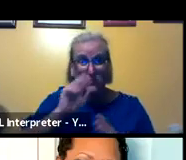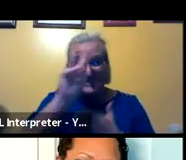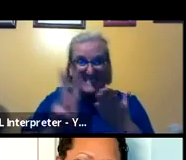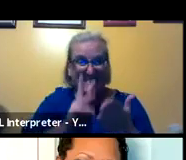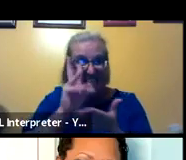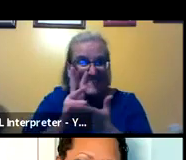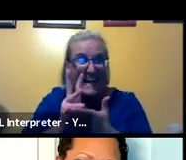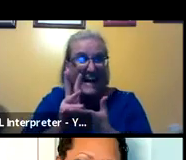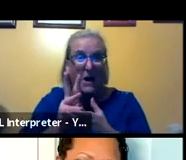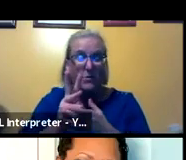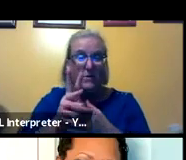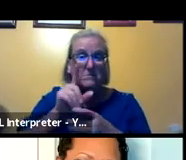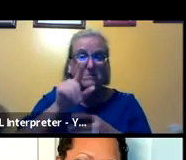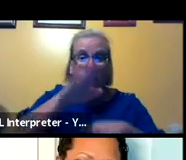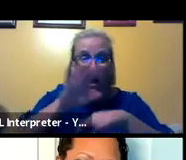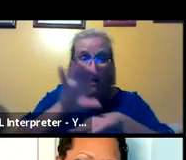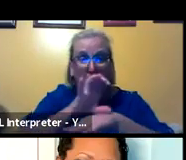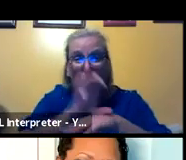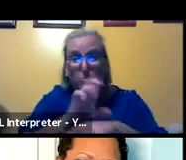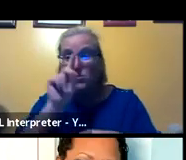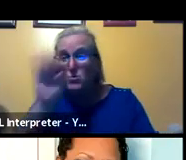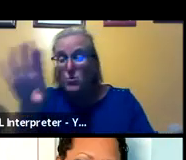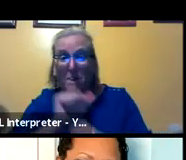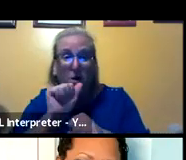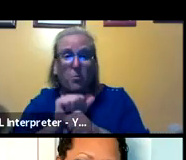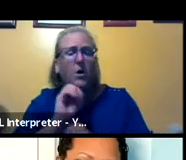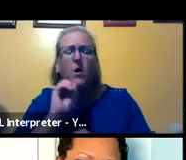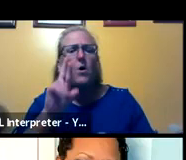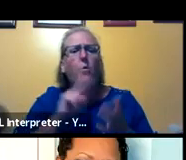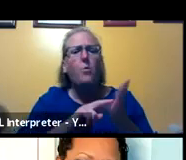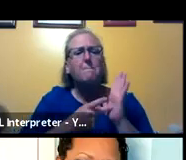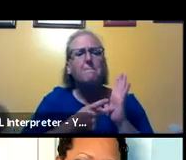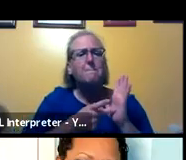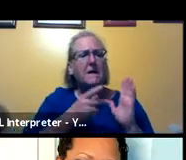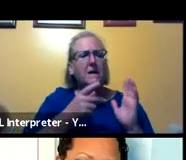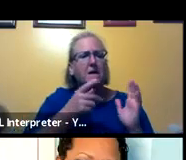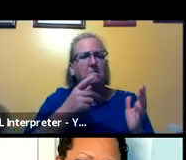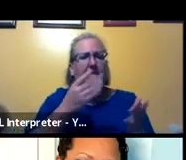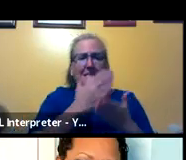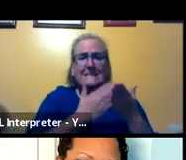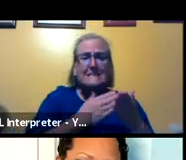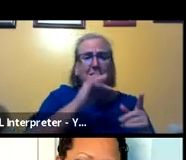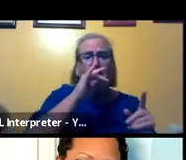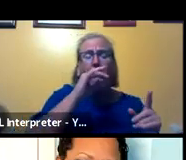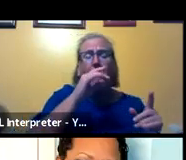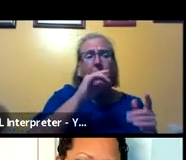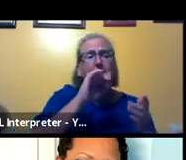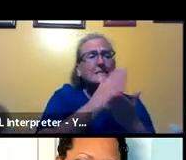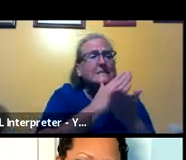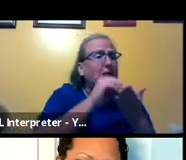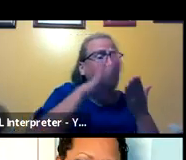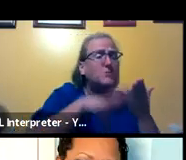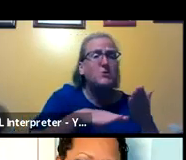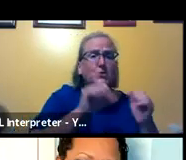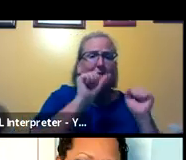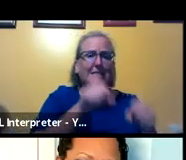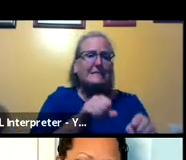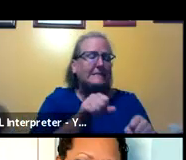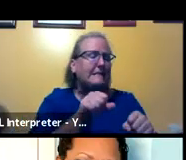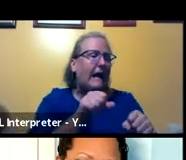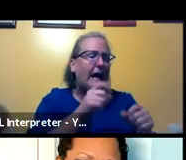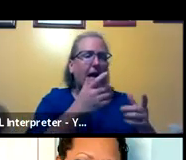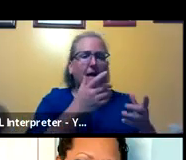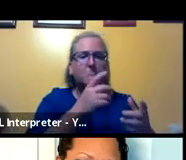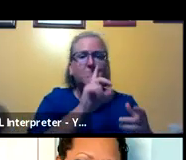that seem reasonable, that there will be some sort of, sometimes it's the time, because for some kids, they'll spend some amount of time, and I still think